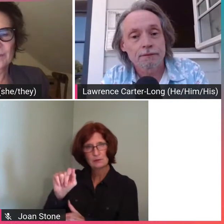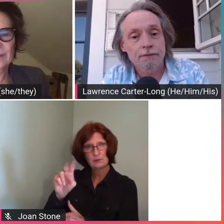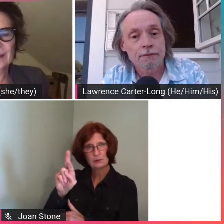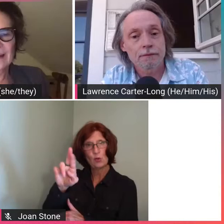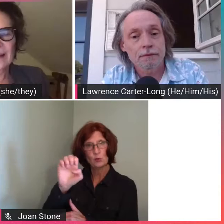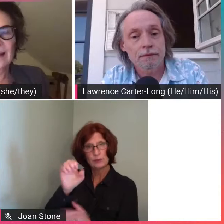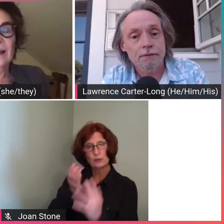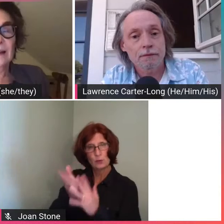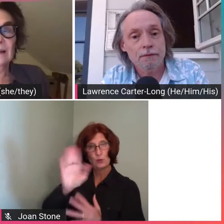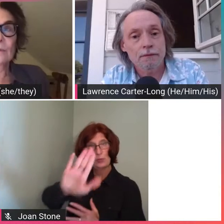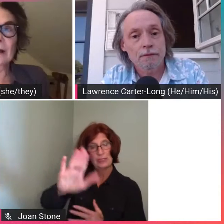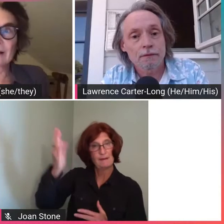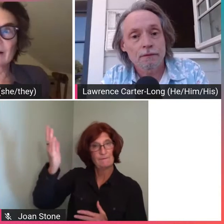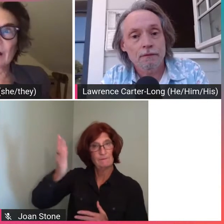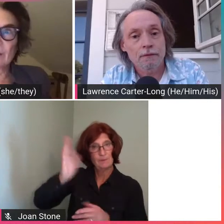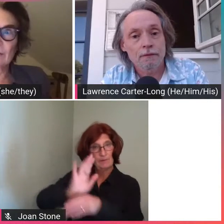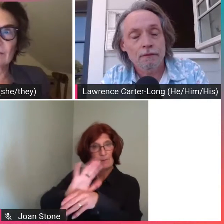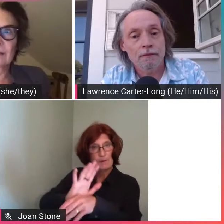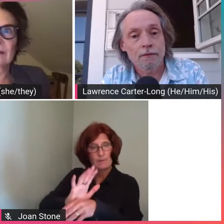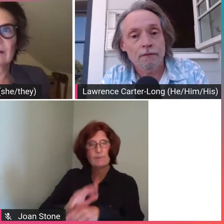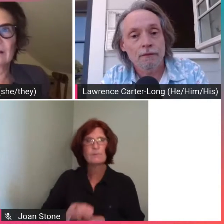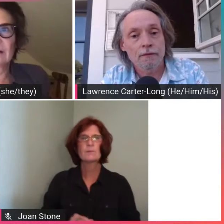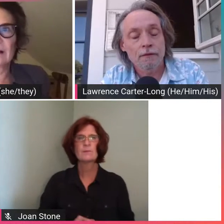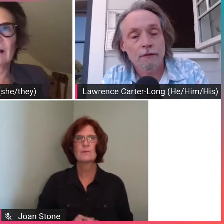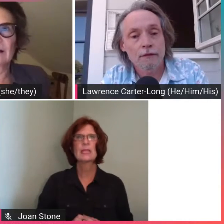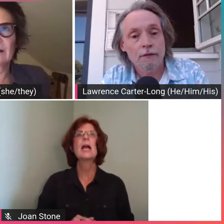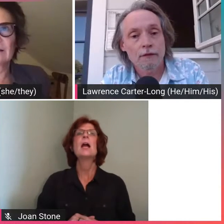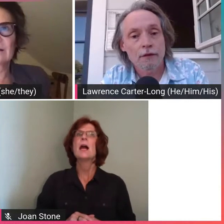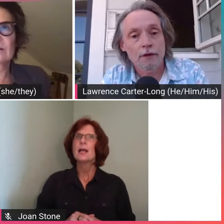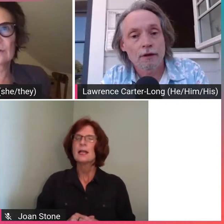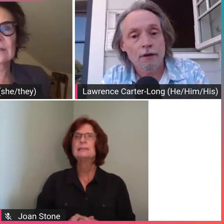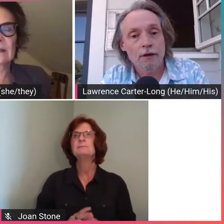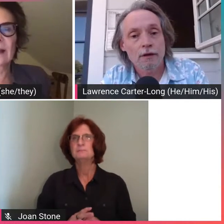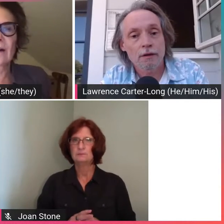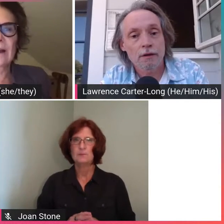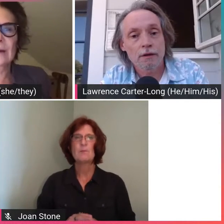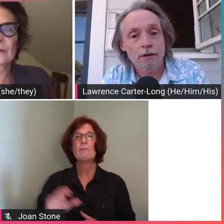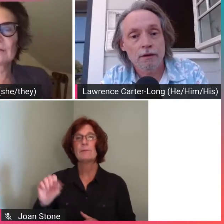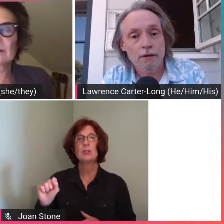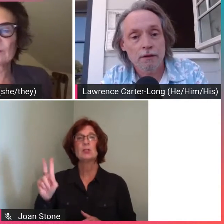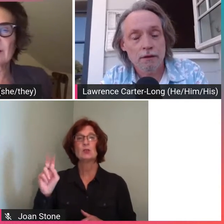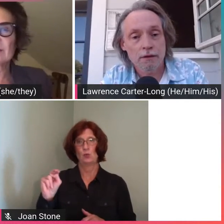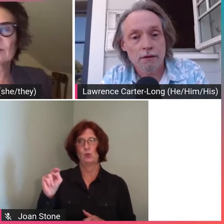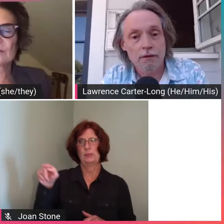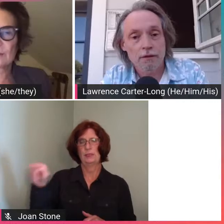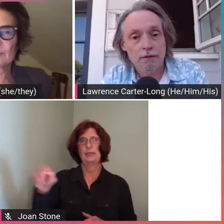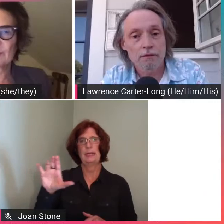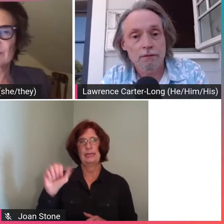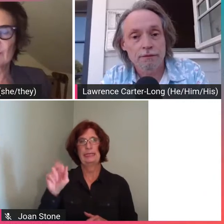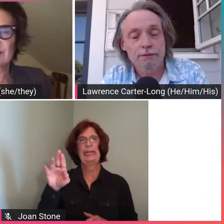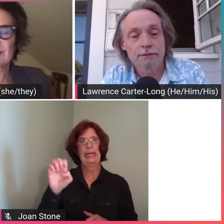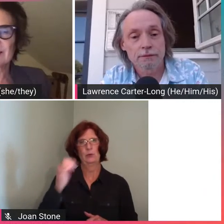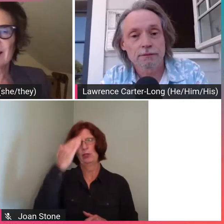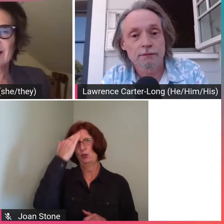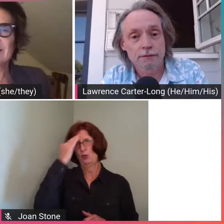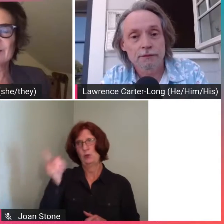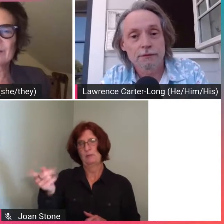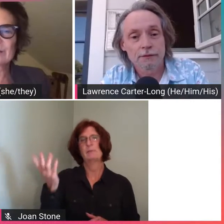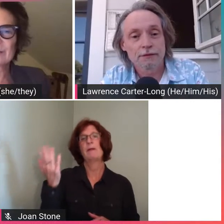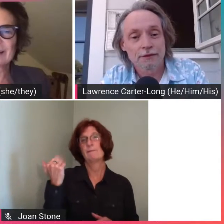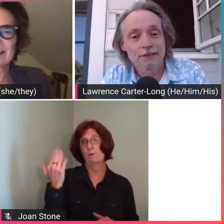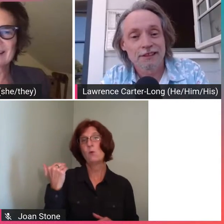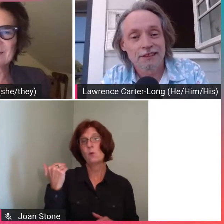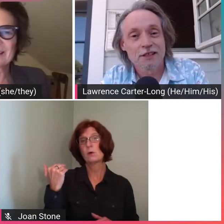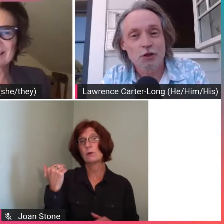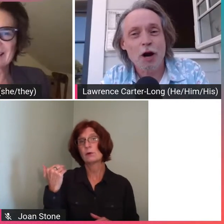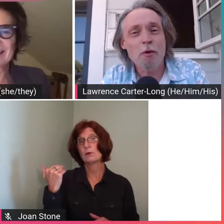film presentation? Well, Susan and Carrie had a previous relationship with Lawrence, Yeah. and